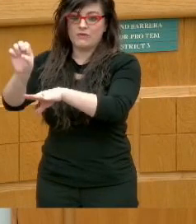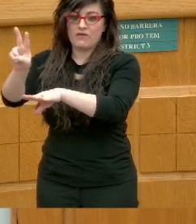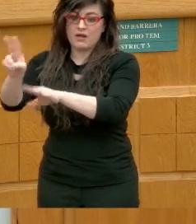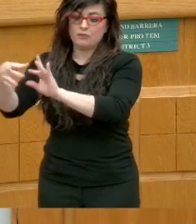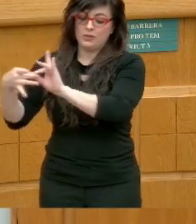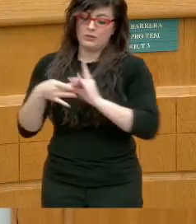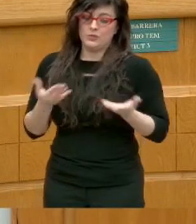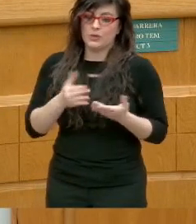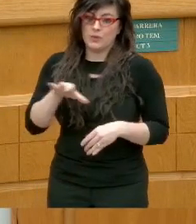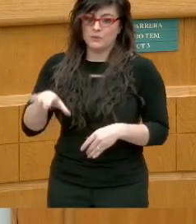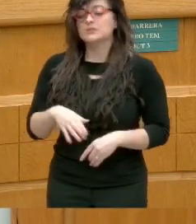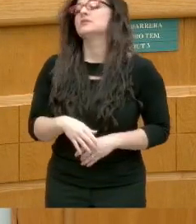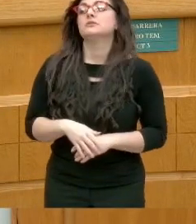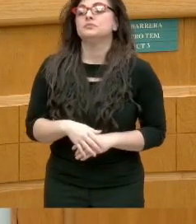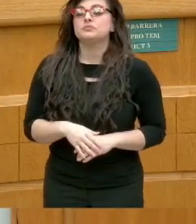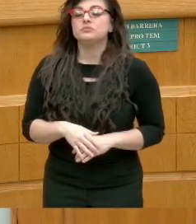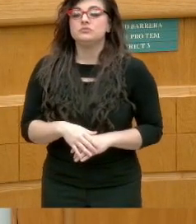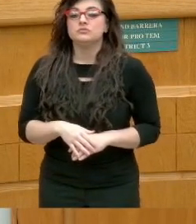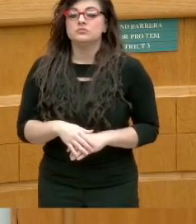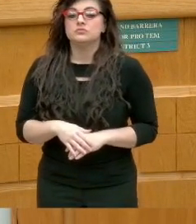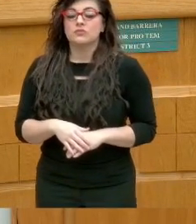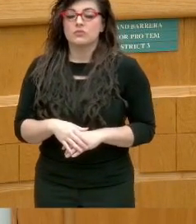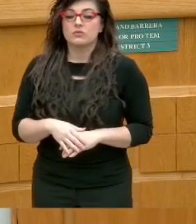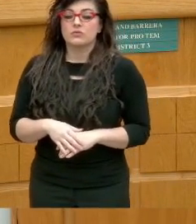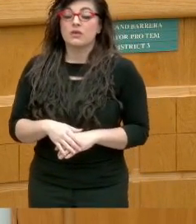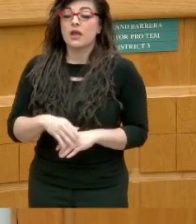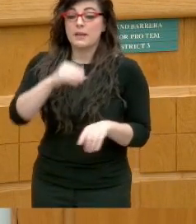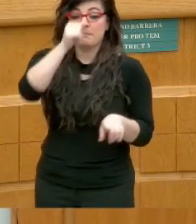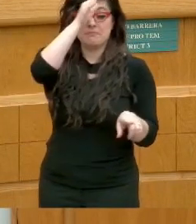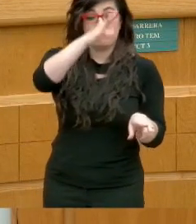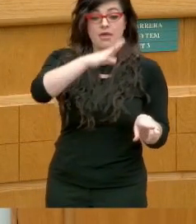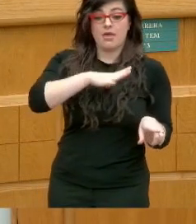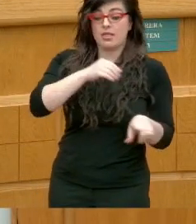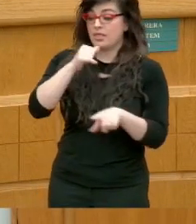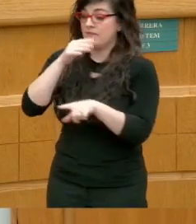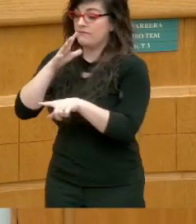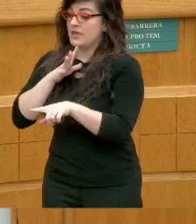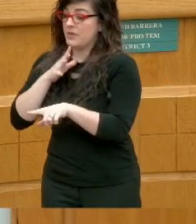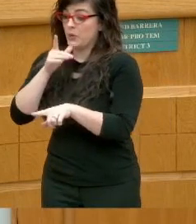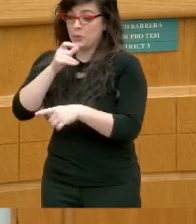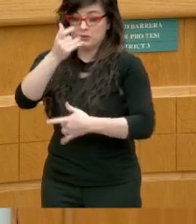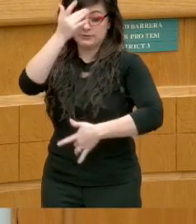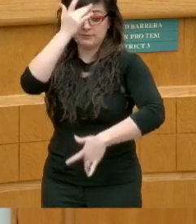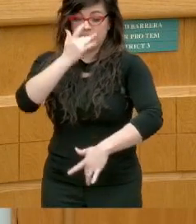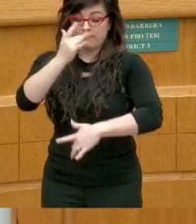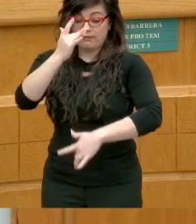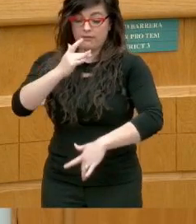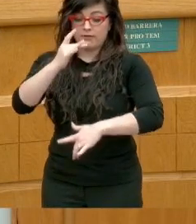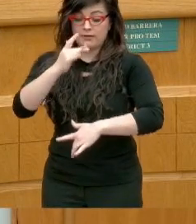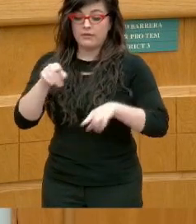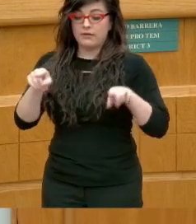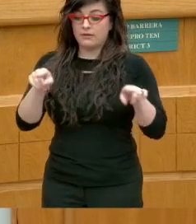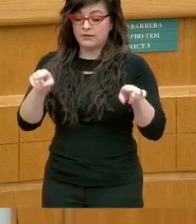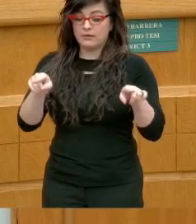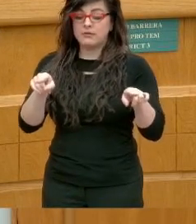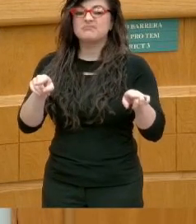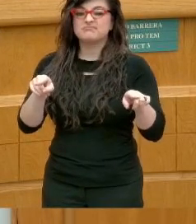COVID. The distribution between male and female is pretty consistent. There's 53%